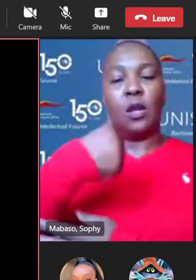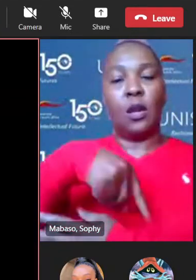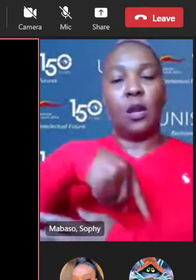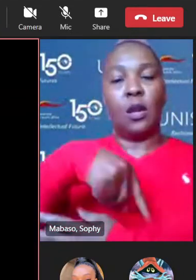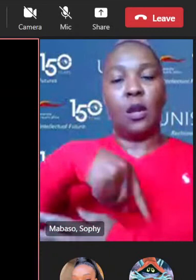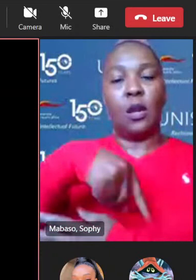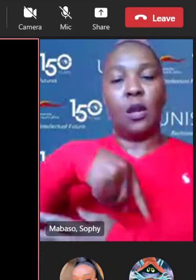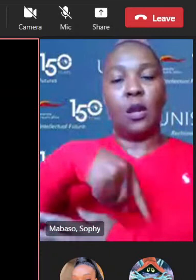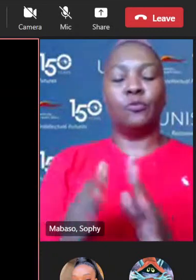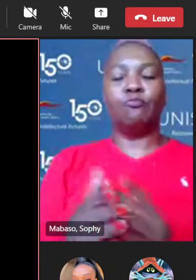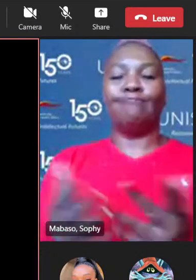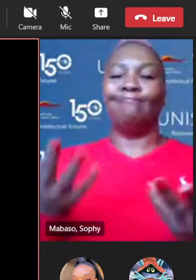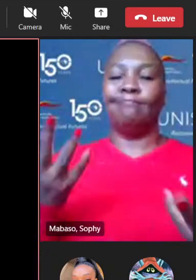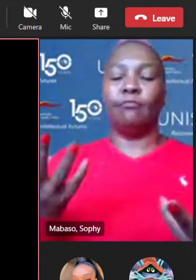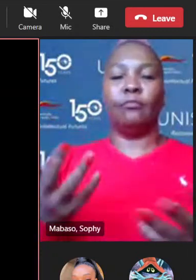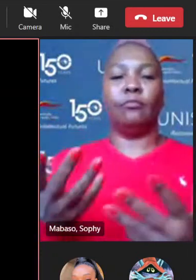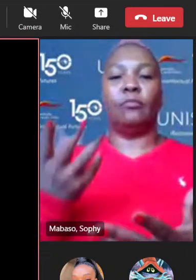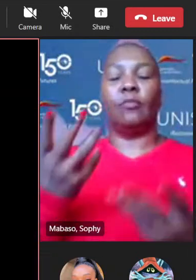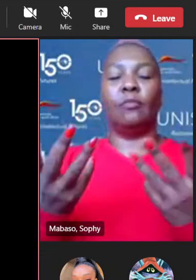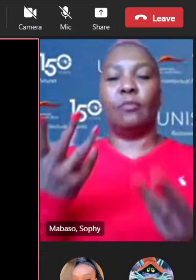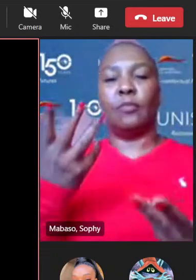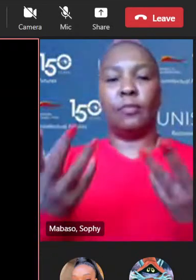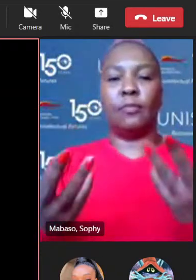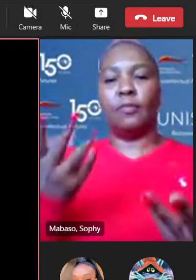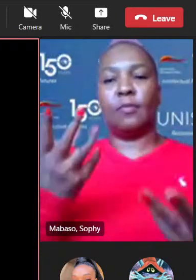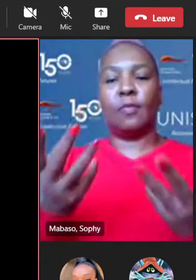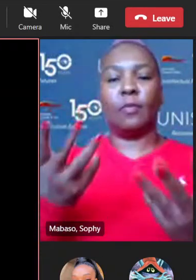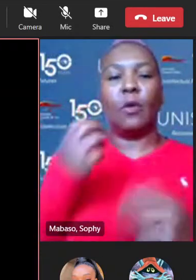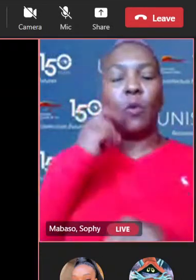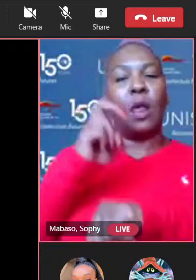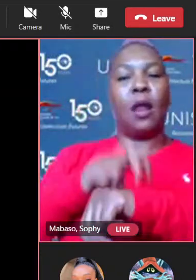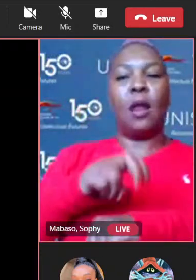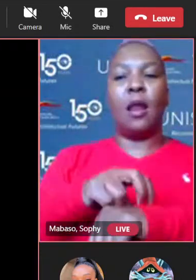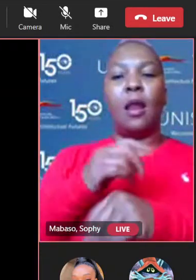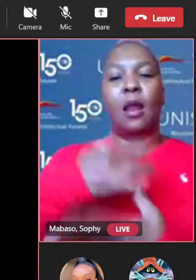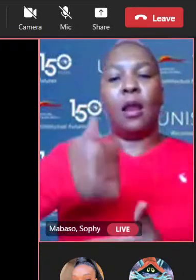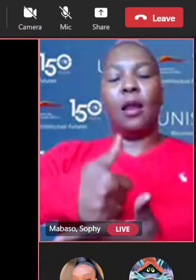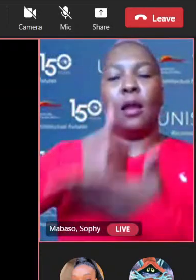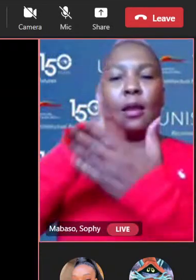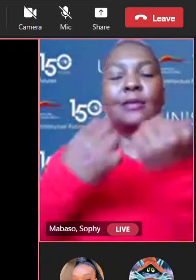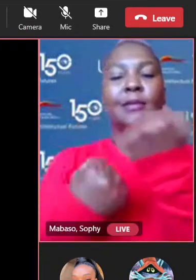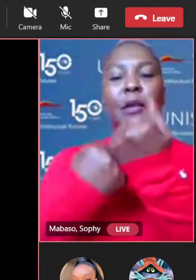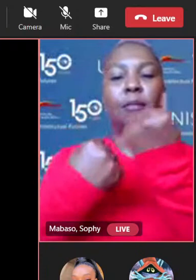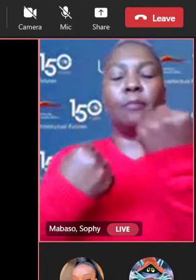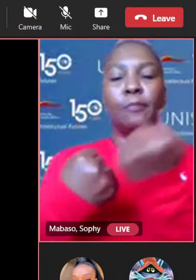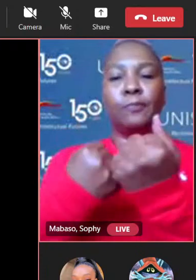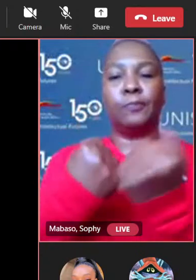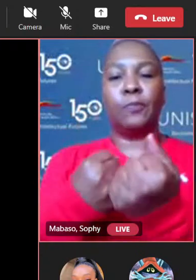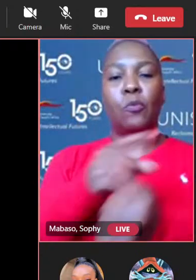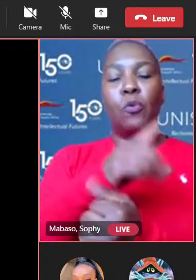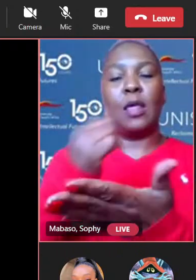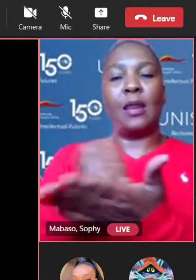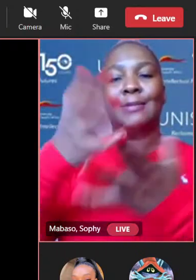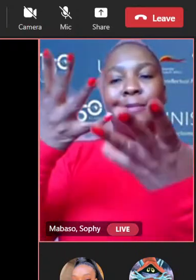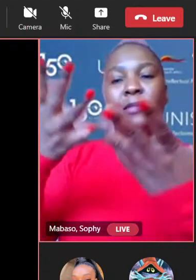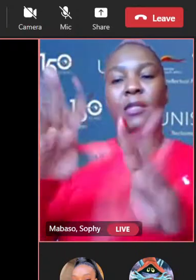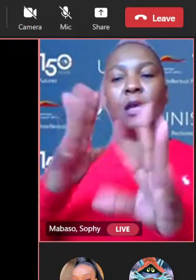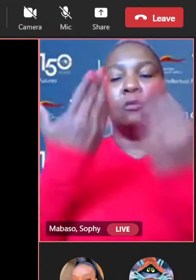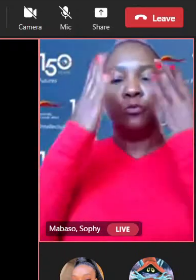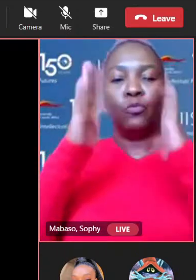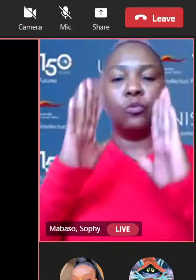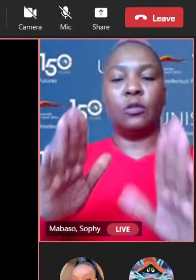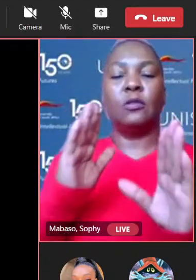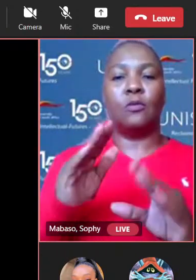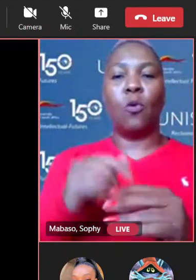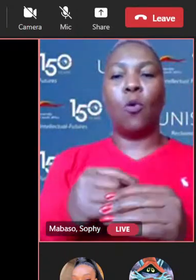student when you need help and support as a registered student or a